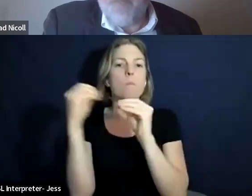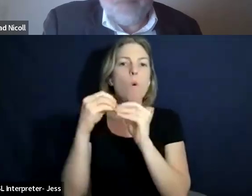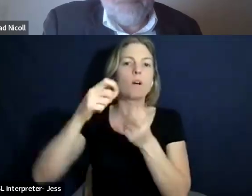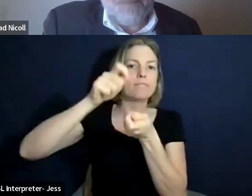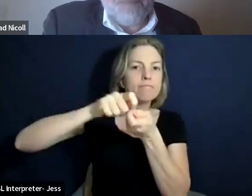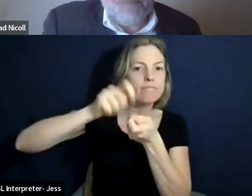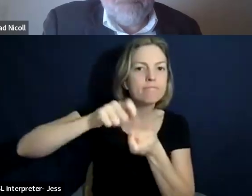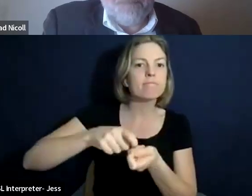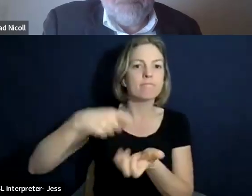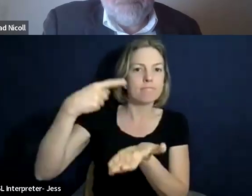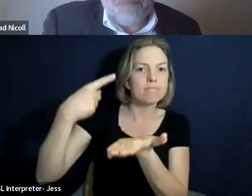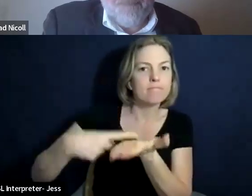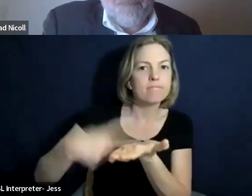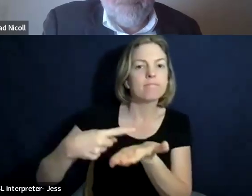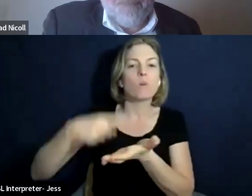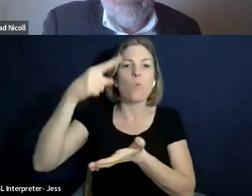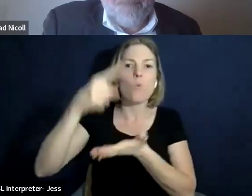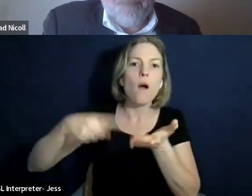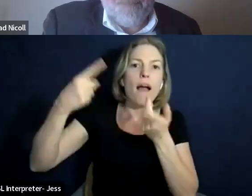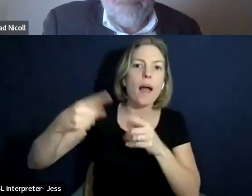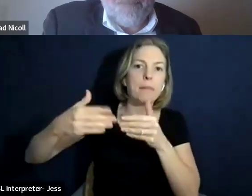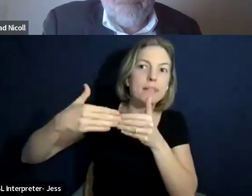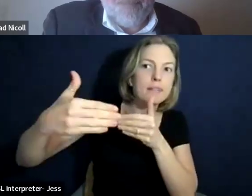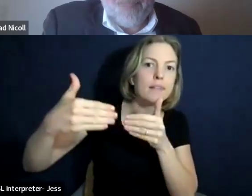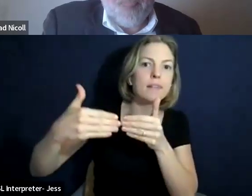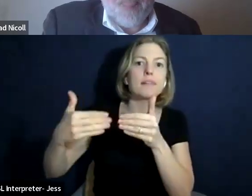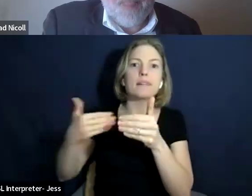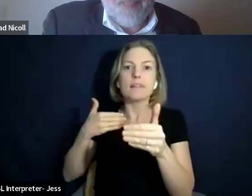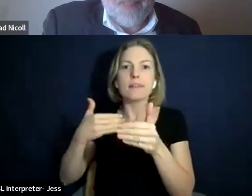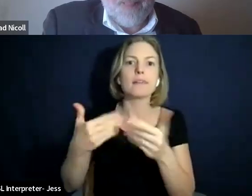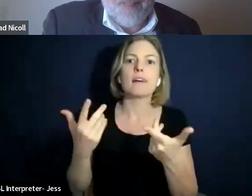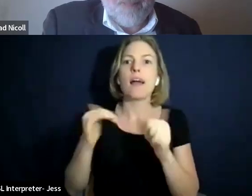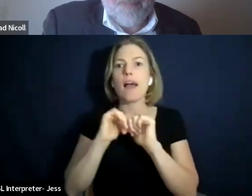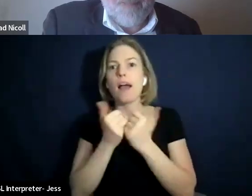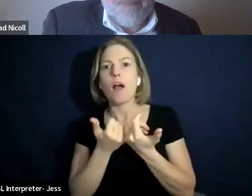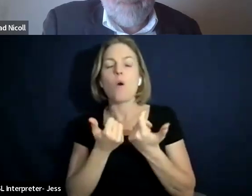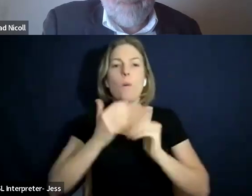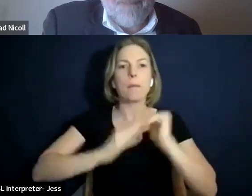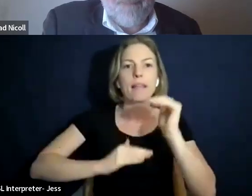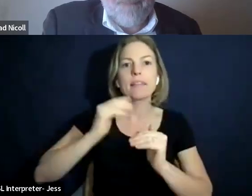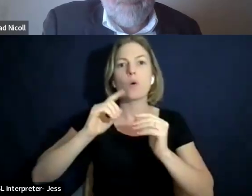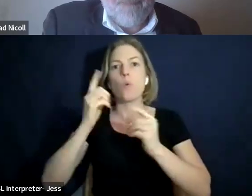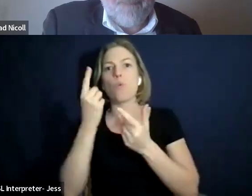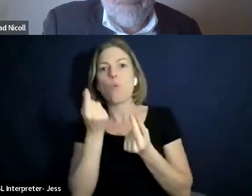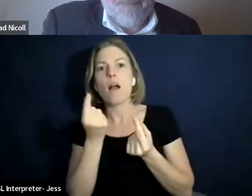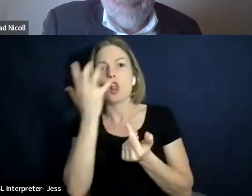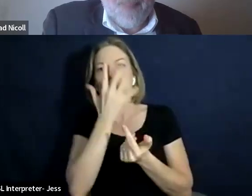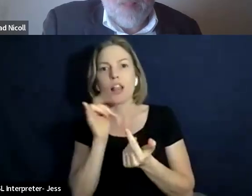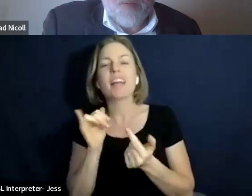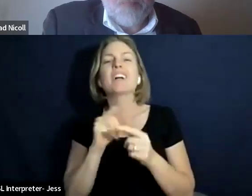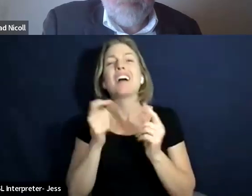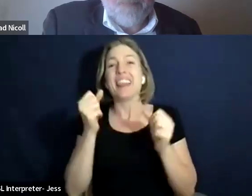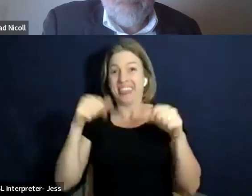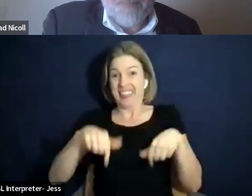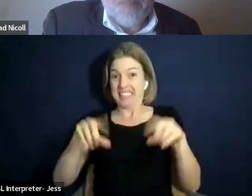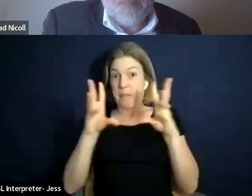of what is going to happen, how the thing's going to be built and what it's going to look like. I don't think we wanted to distract this meeting with kind of,